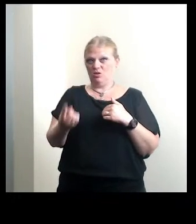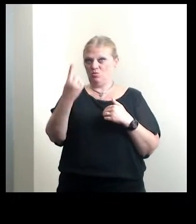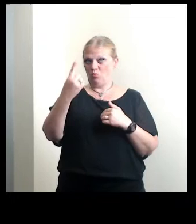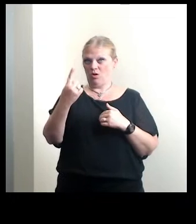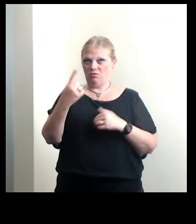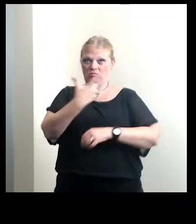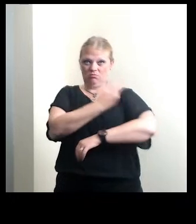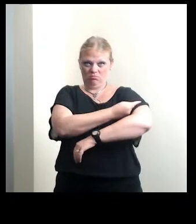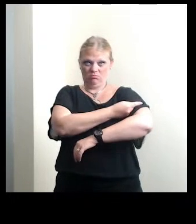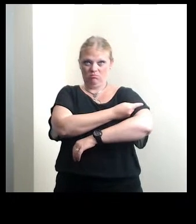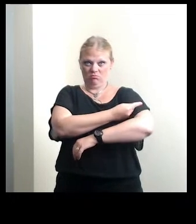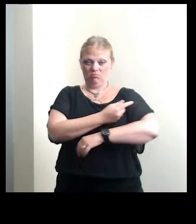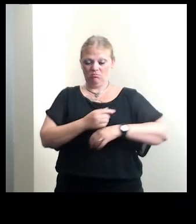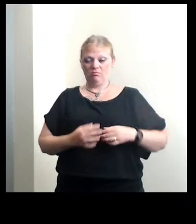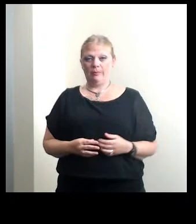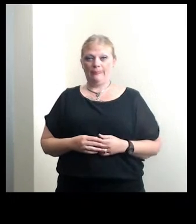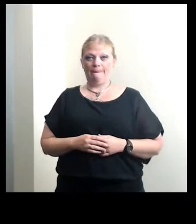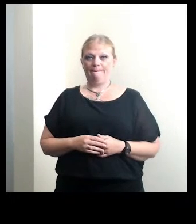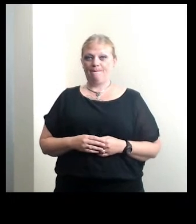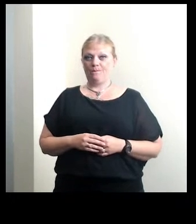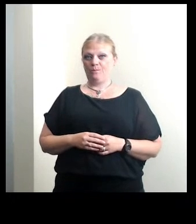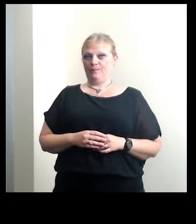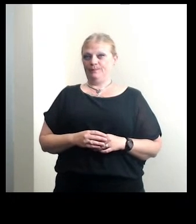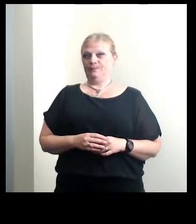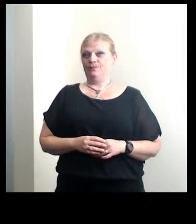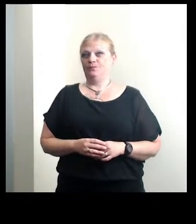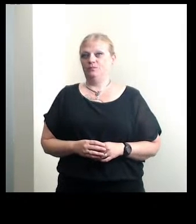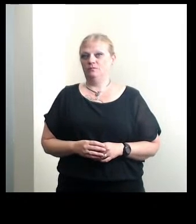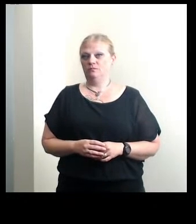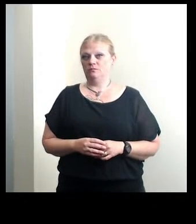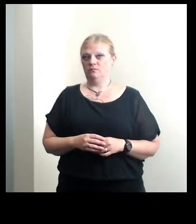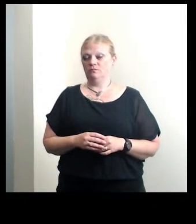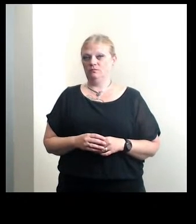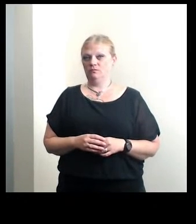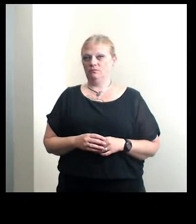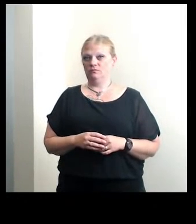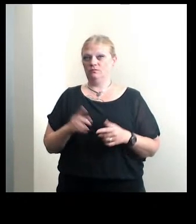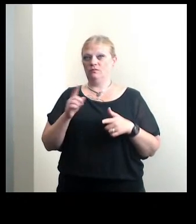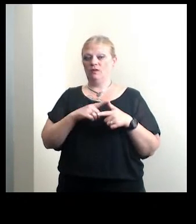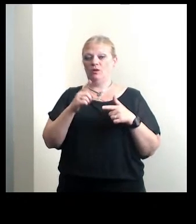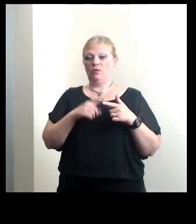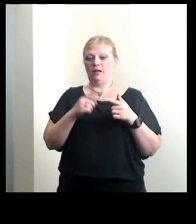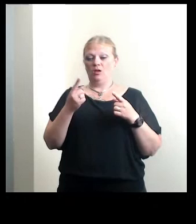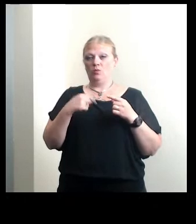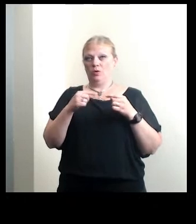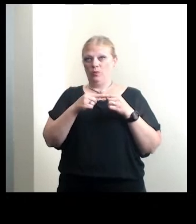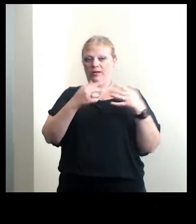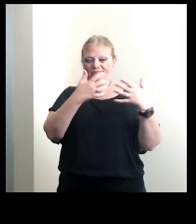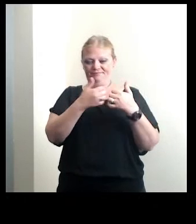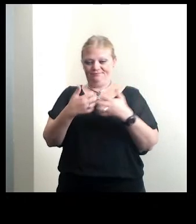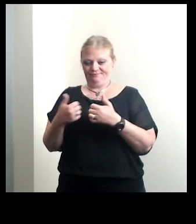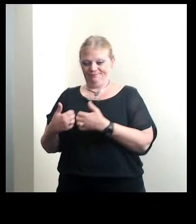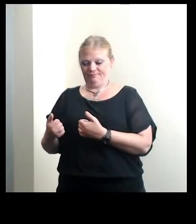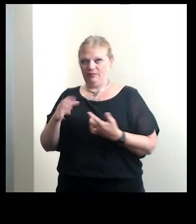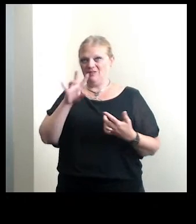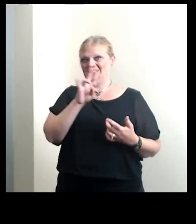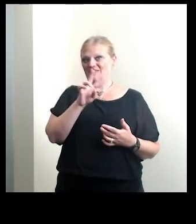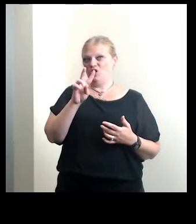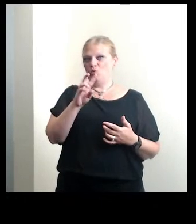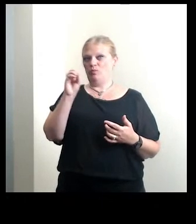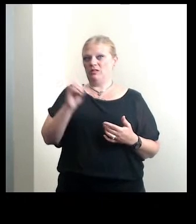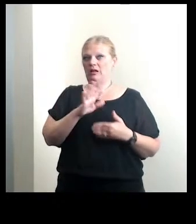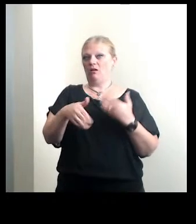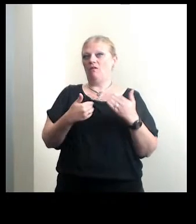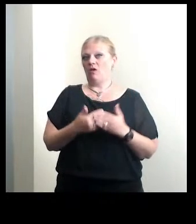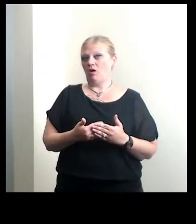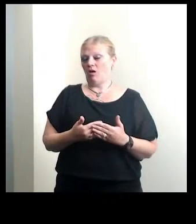of COVID-19 vaccine. So, and that accounts for, breaking it up into the demographics, about 72% of all